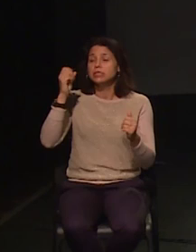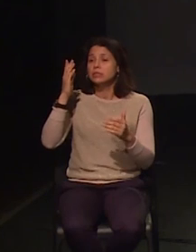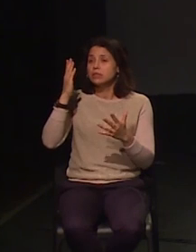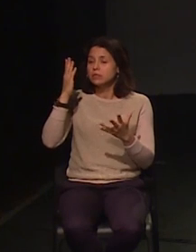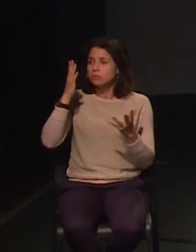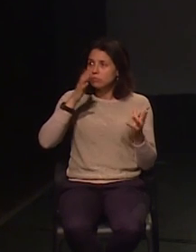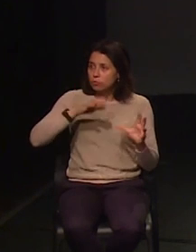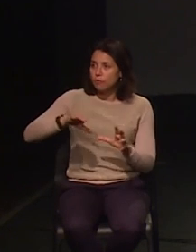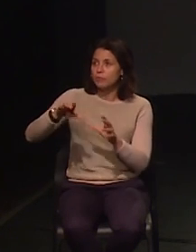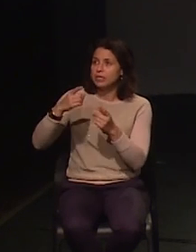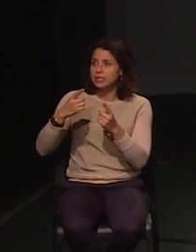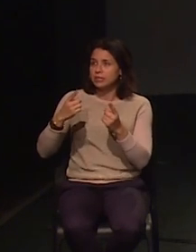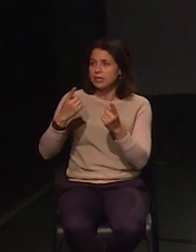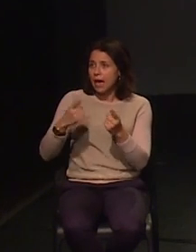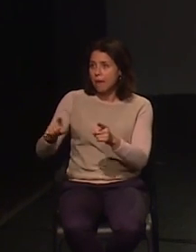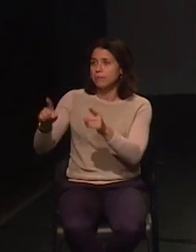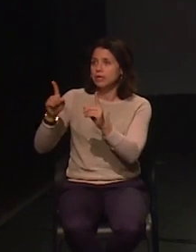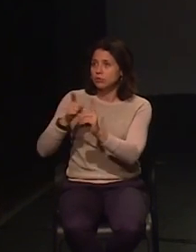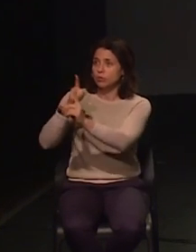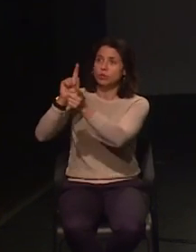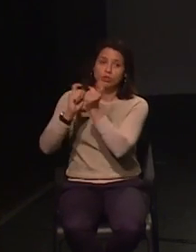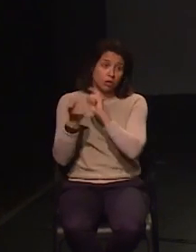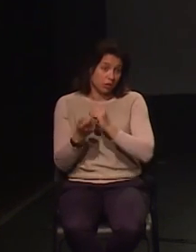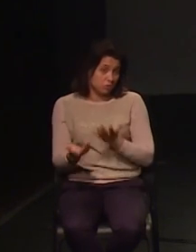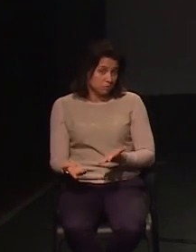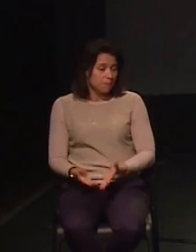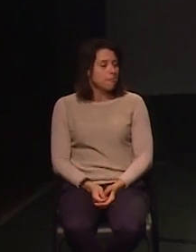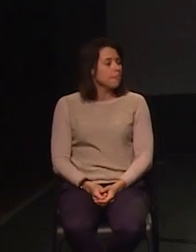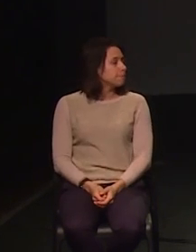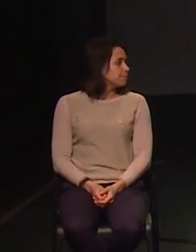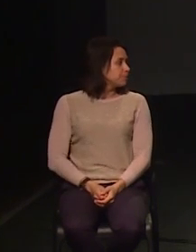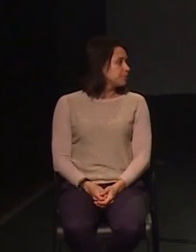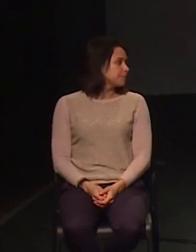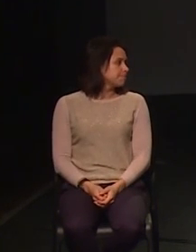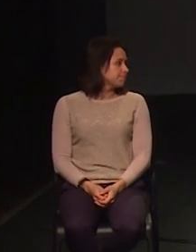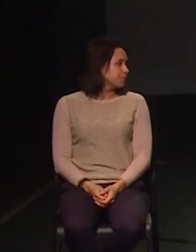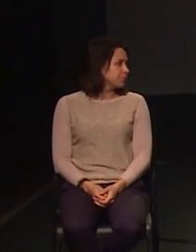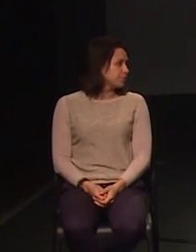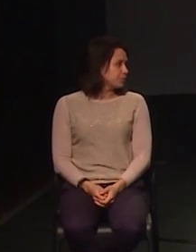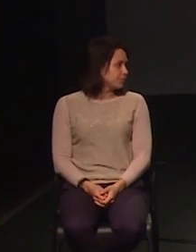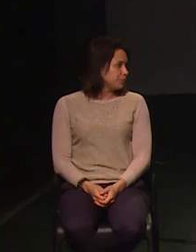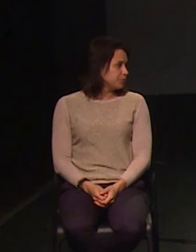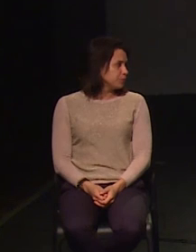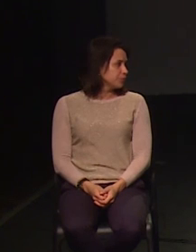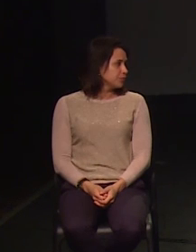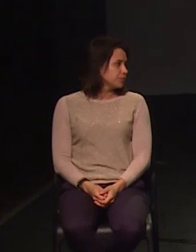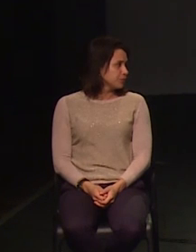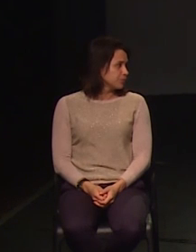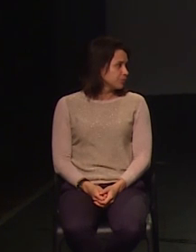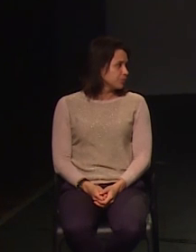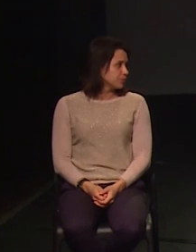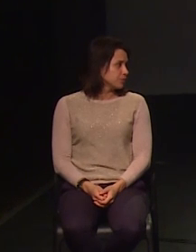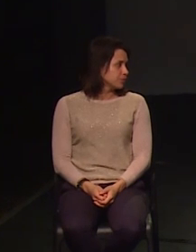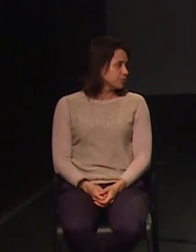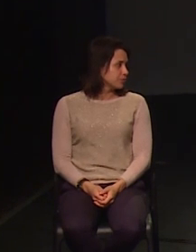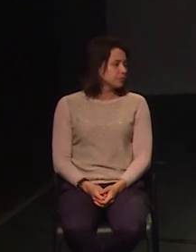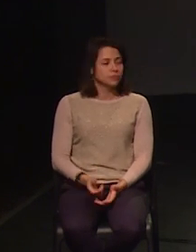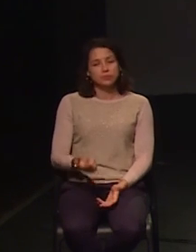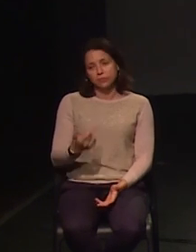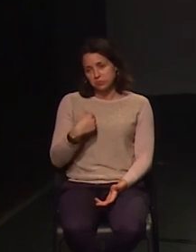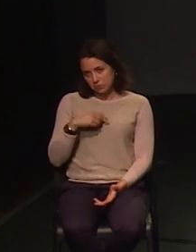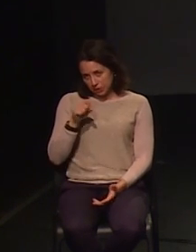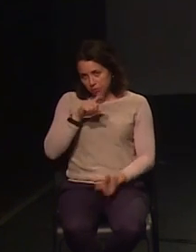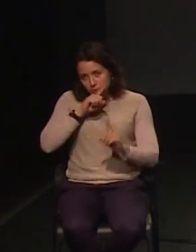observations? I can speak to that in a specific target segment that I think is has